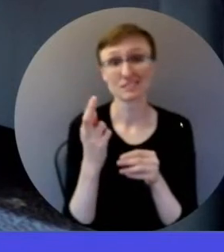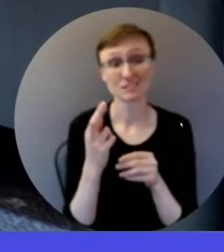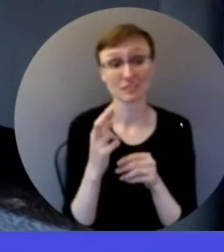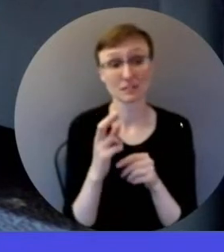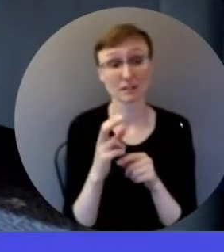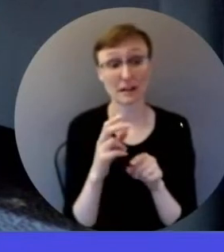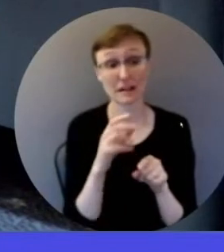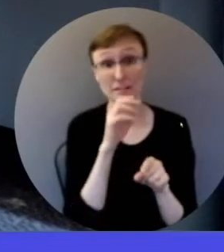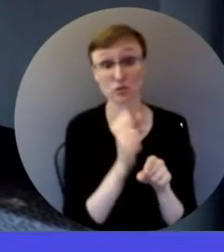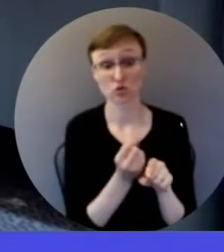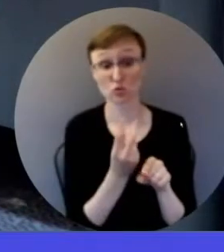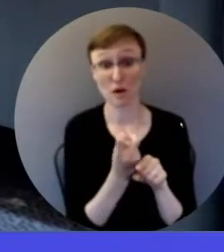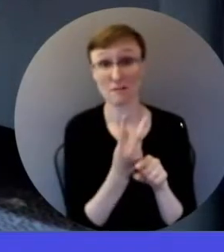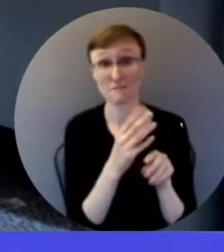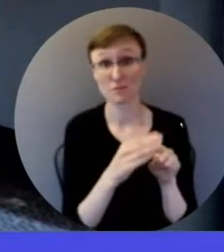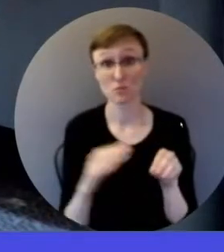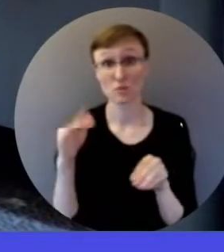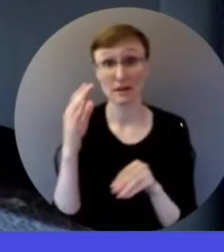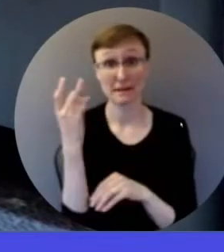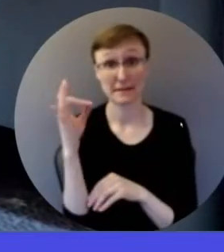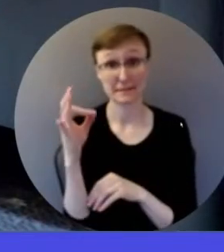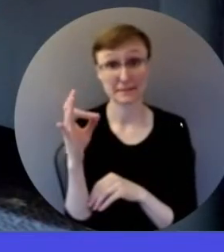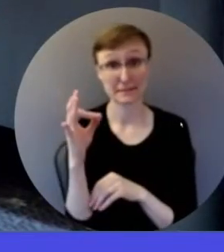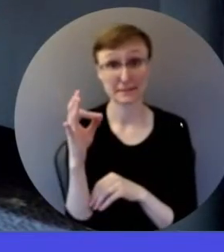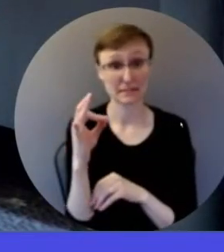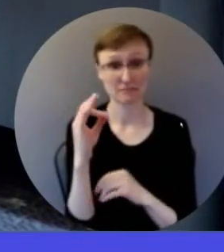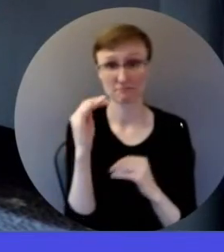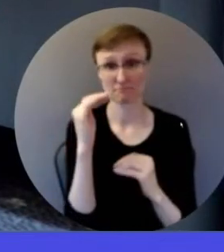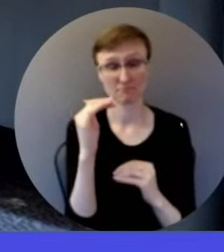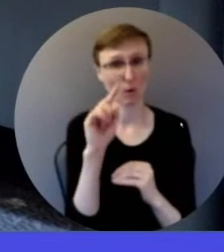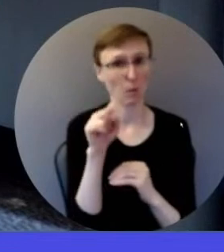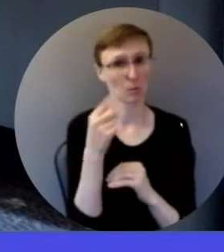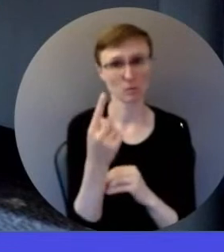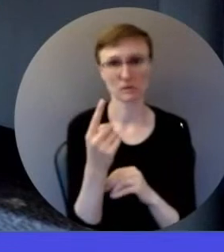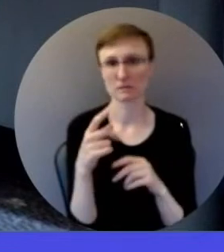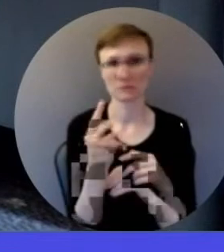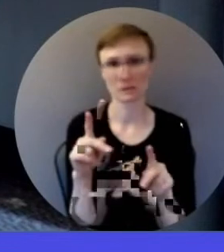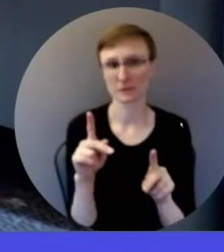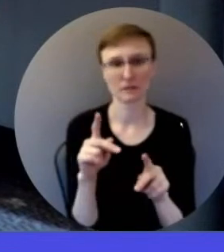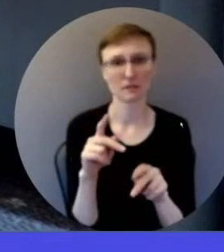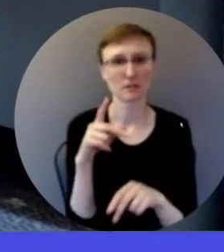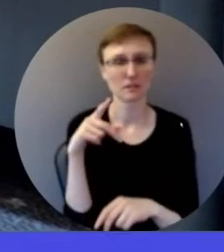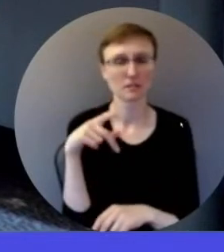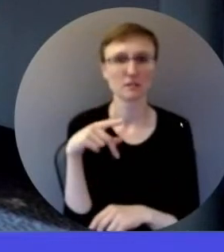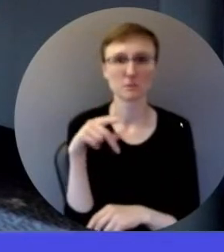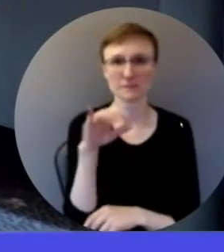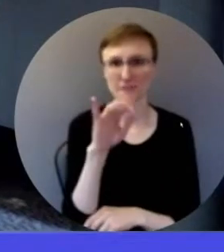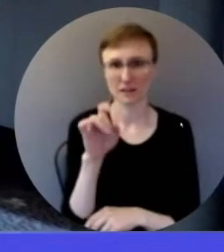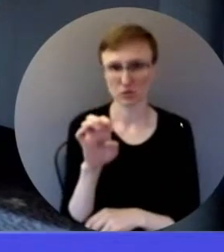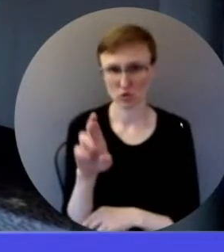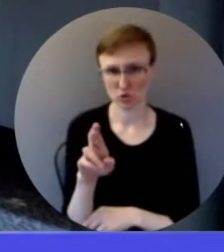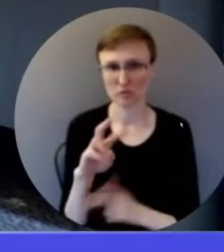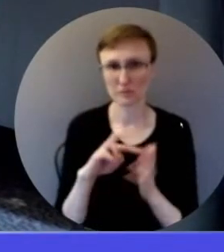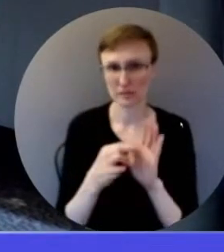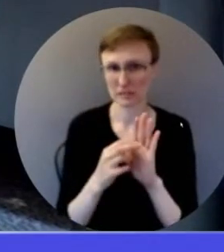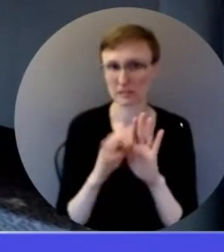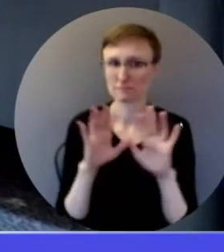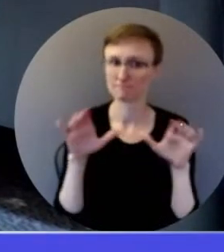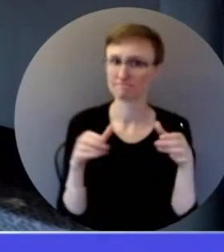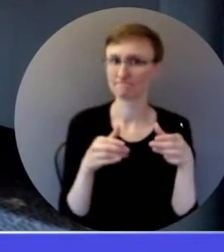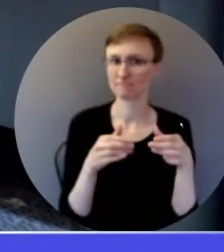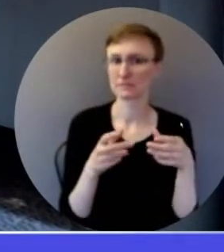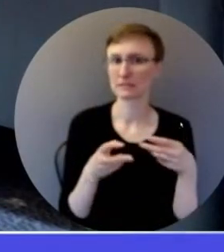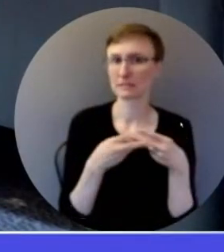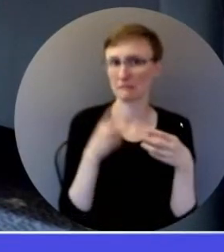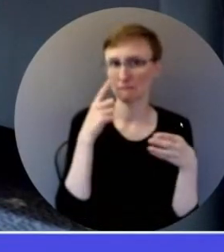to 18, we've been assuring that we have that put aside for them. But that said, we've kind of gotten past